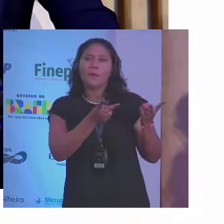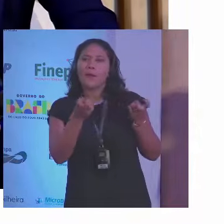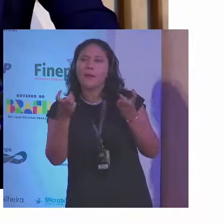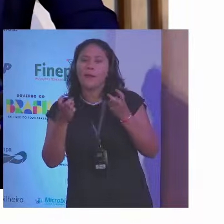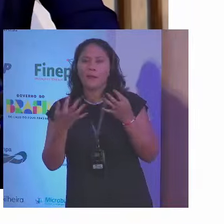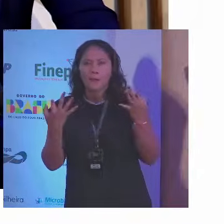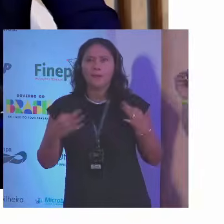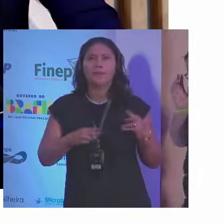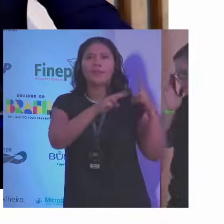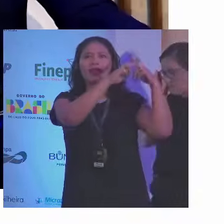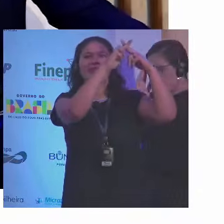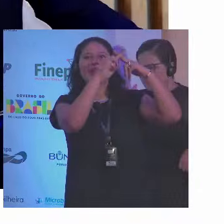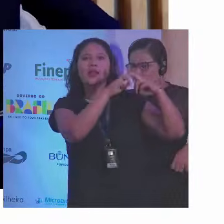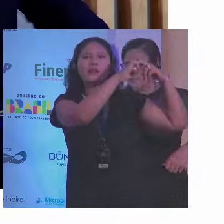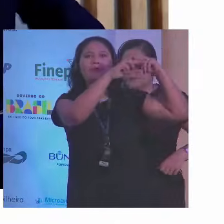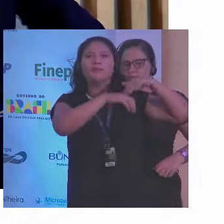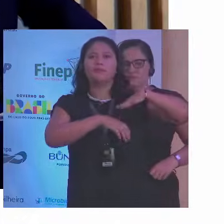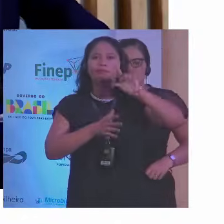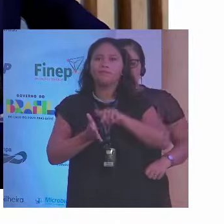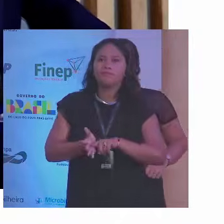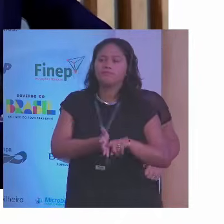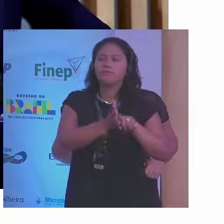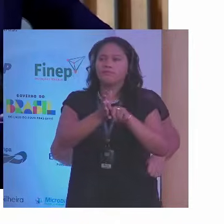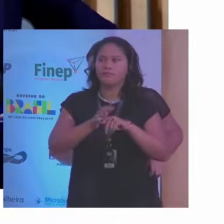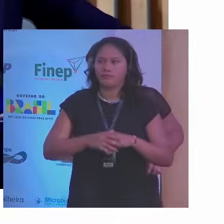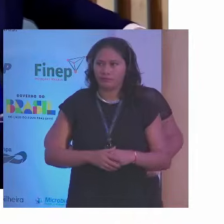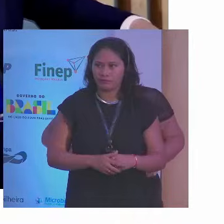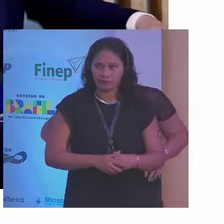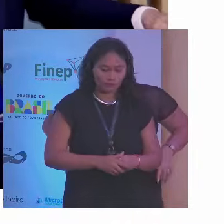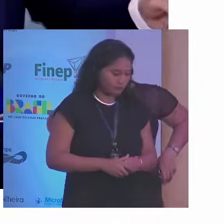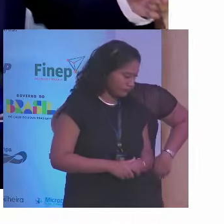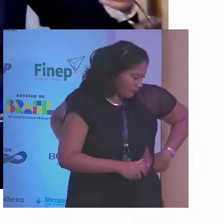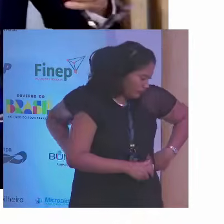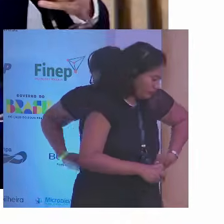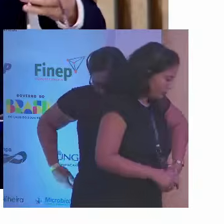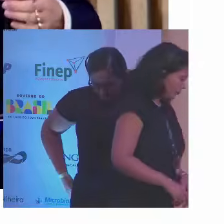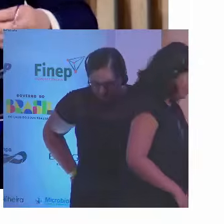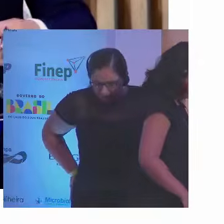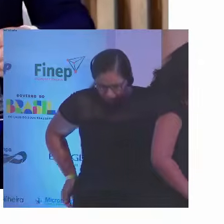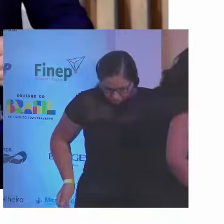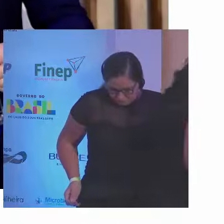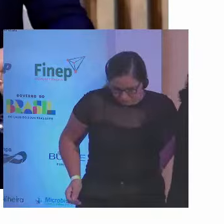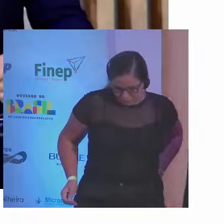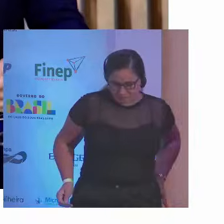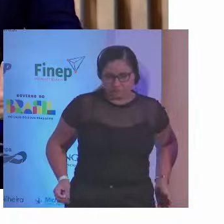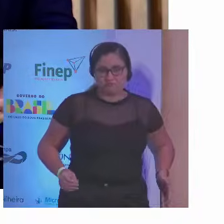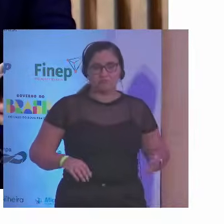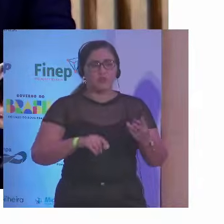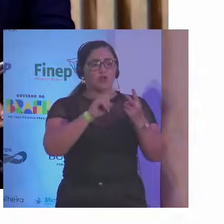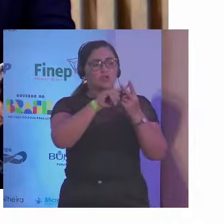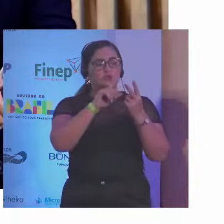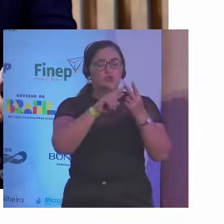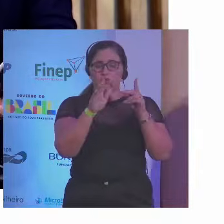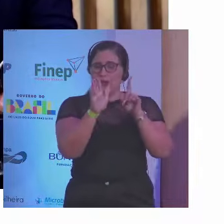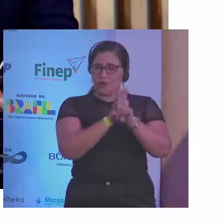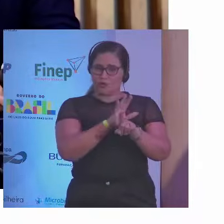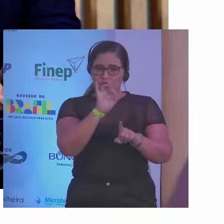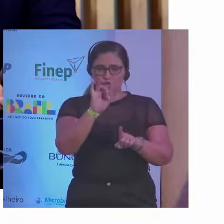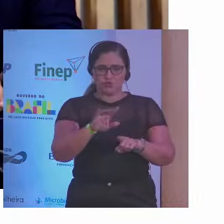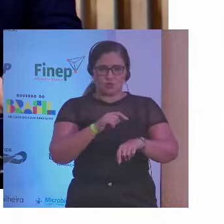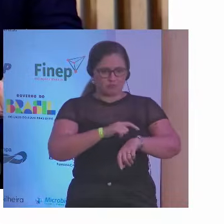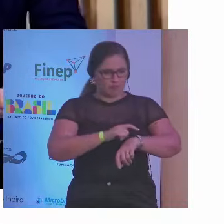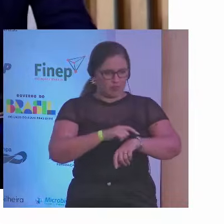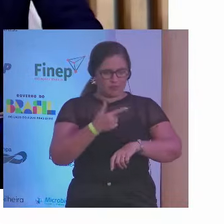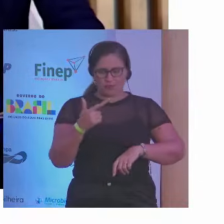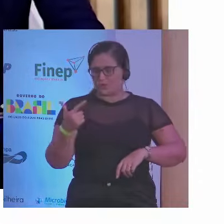Yes, I'm sorry. We are going to take 2 more questions because we are running out of time. Virginia and then Elena.